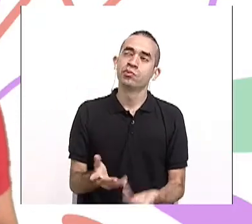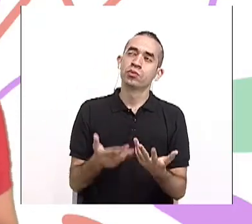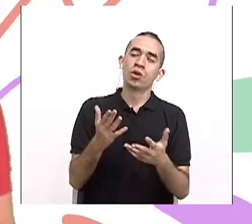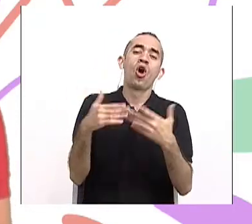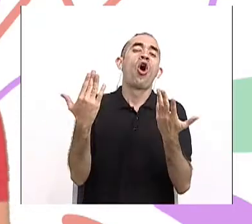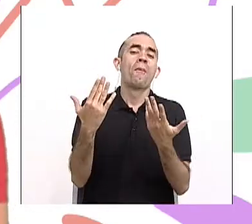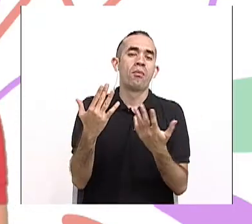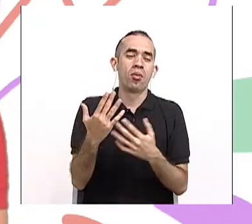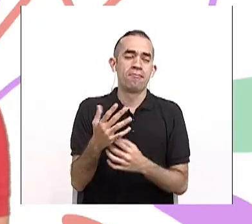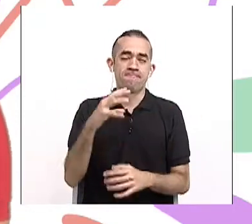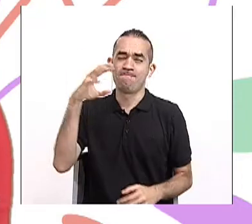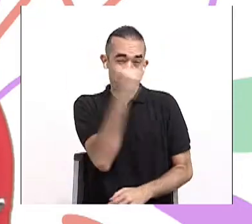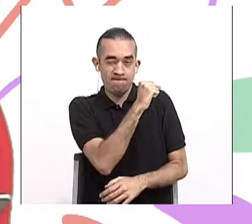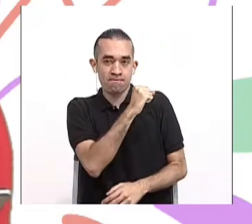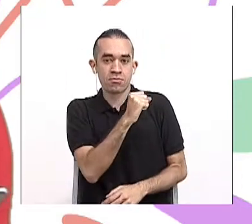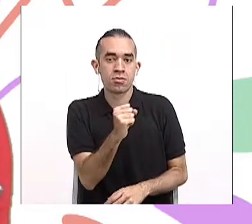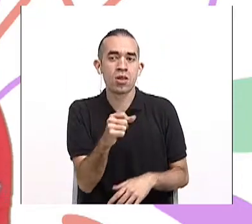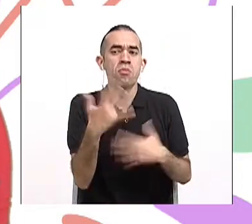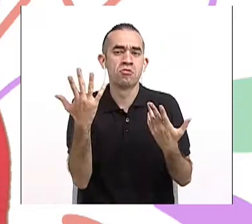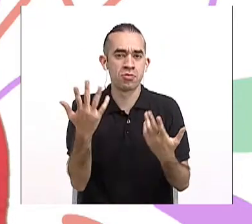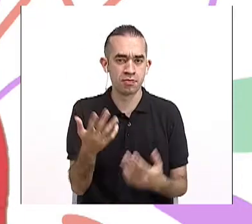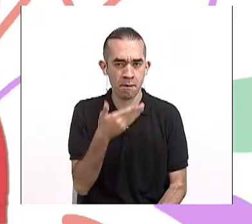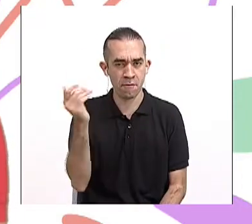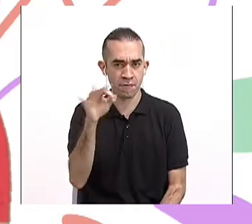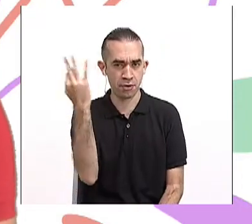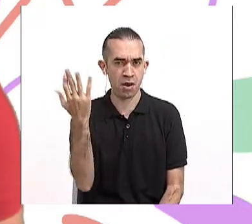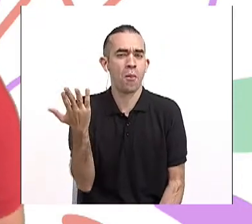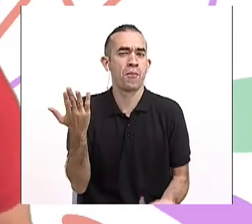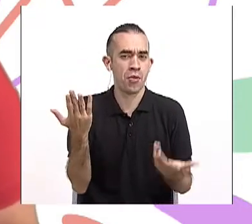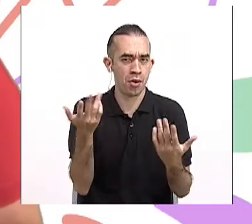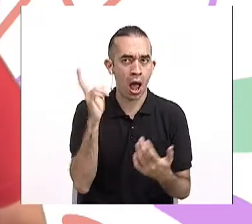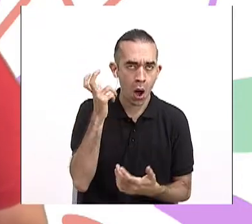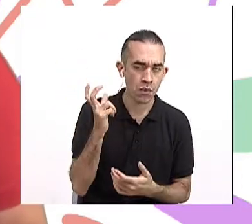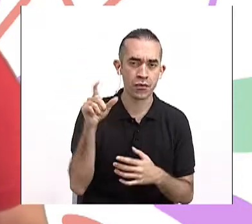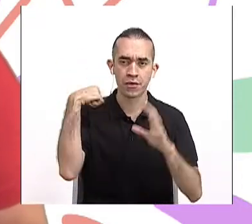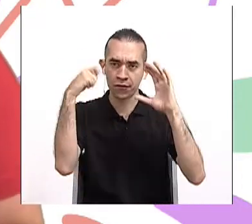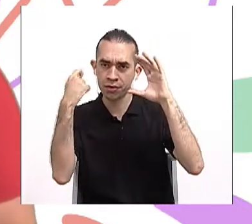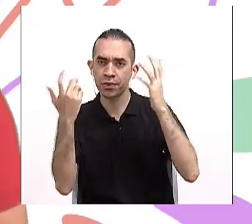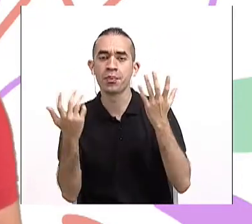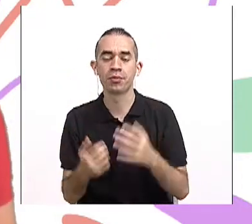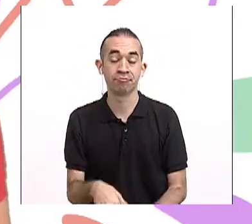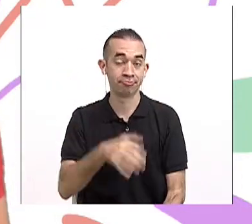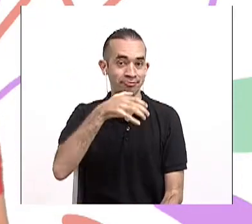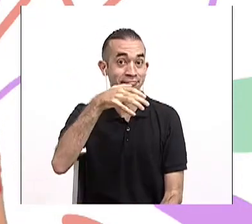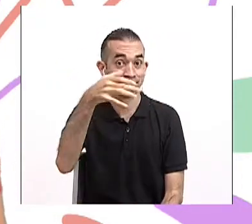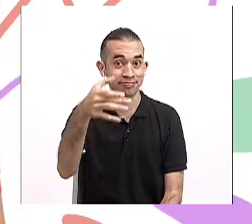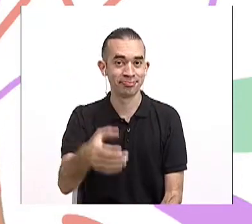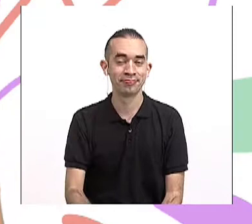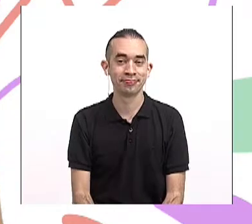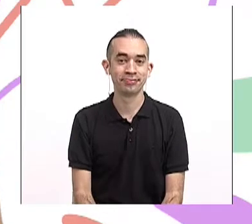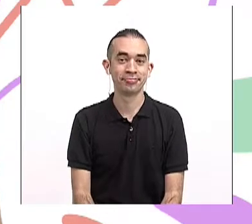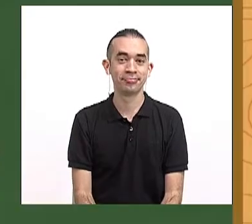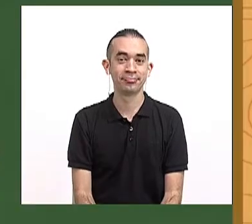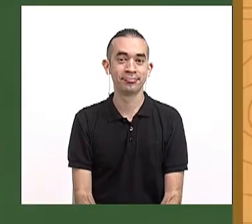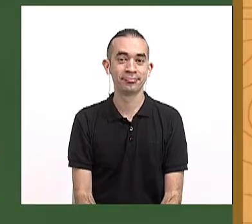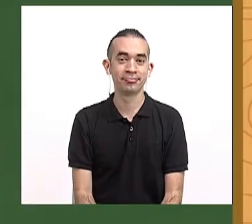gist in an audio, in a video? Okay, let me give you some tips.